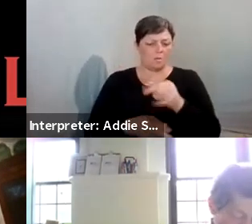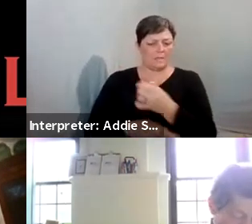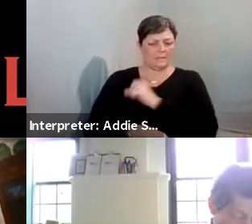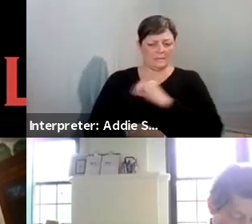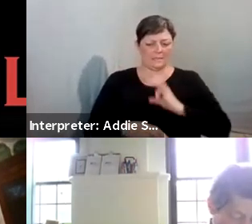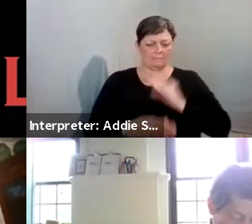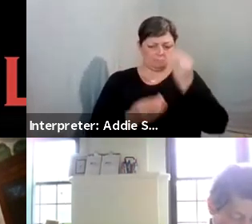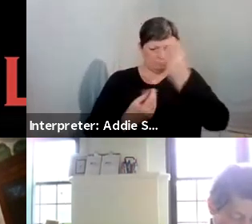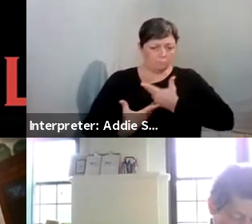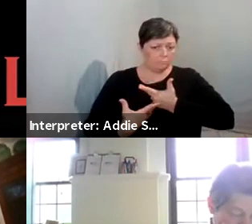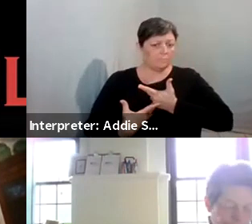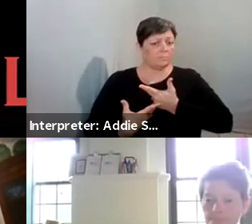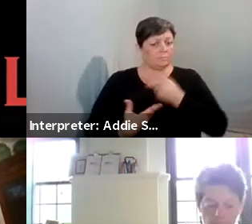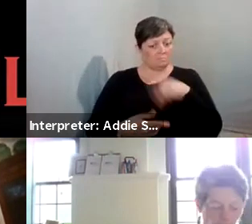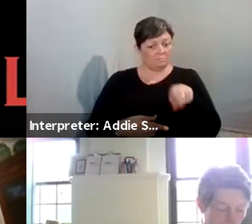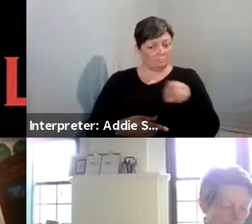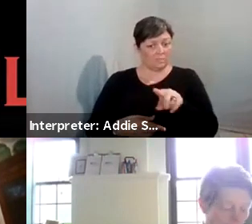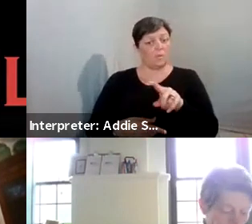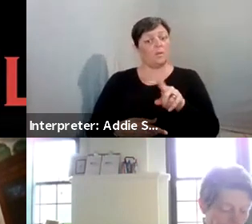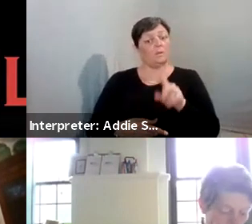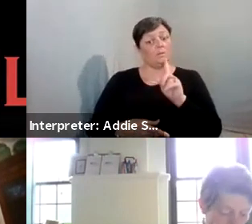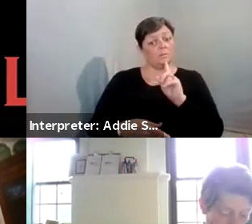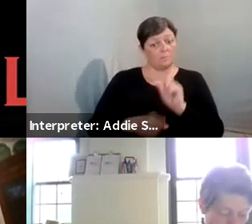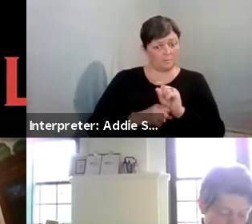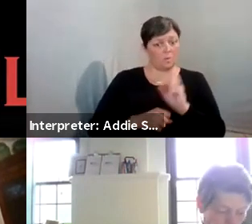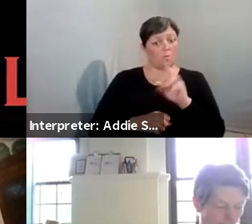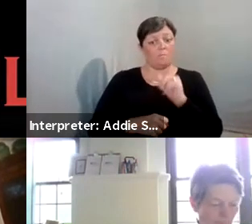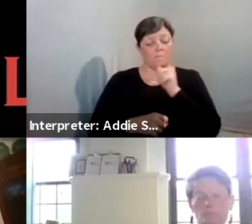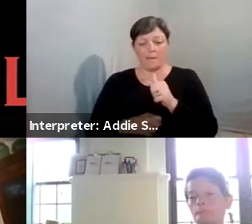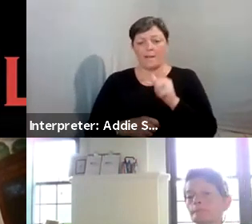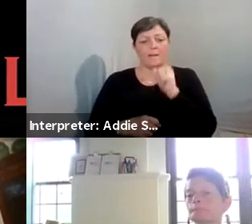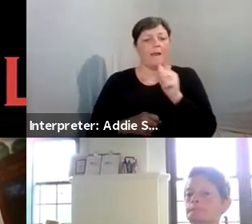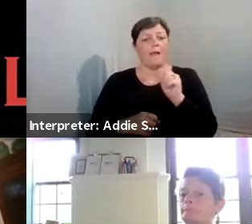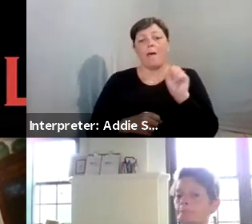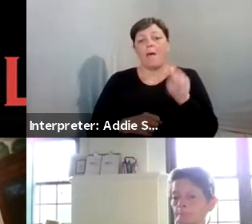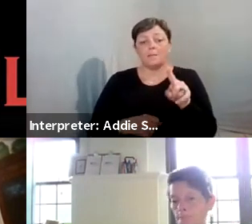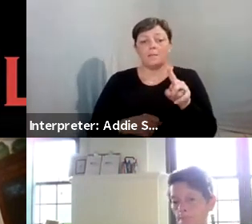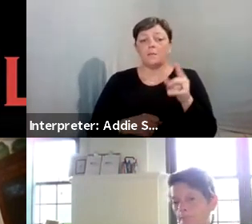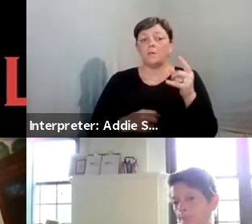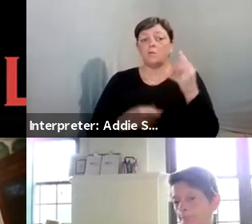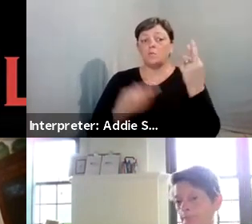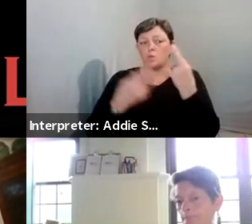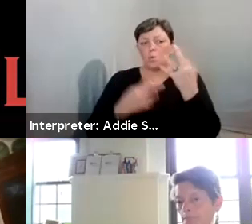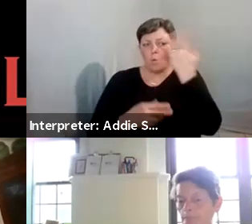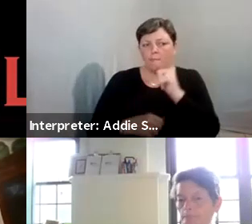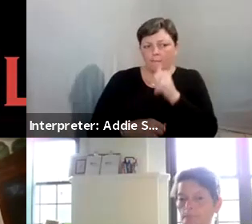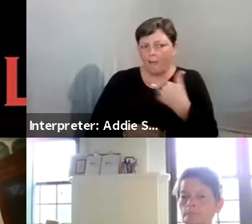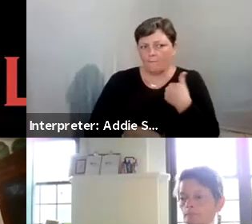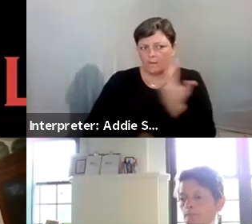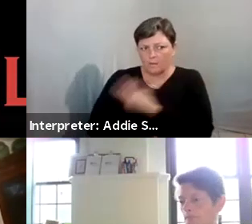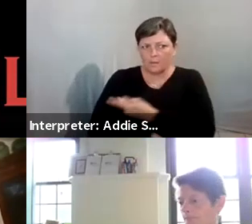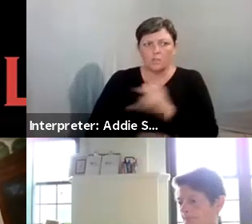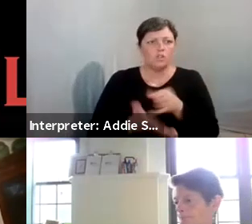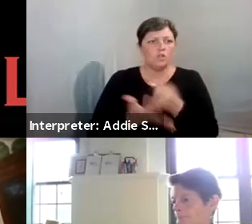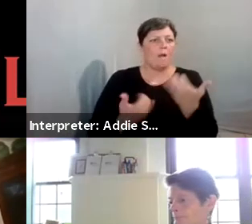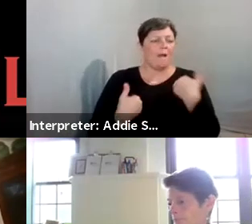us know whether they were or weren't. We didn't ask them like a medical reason why they weren't. We just wanted to have an idea